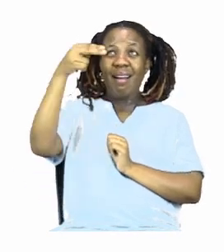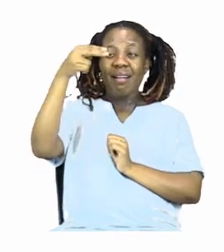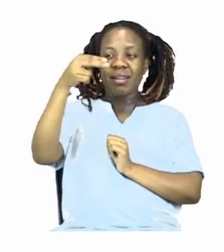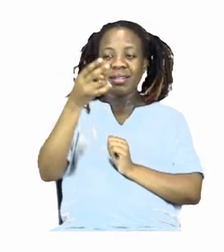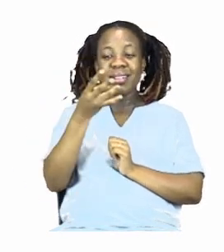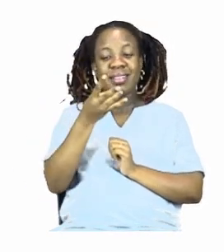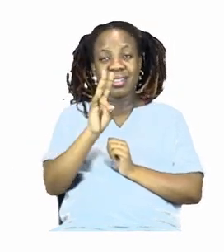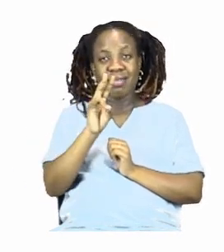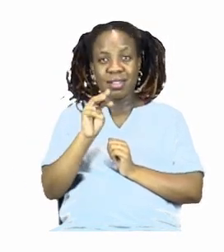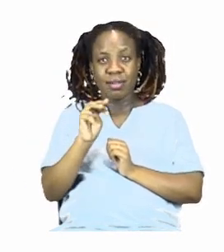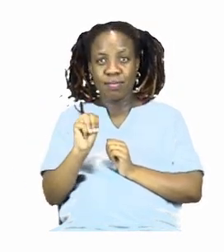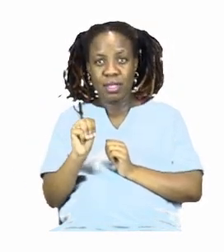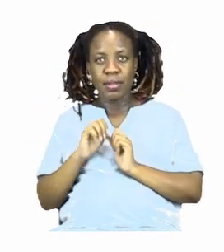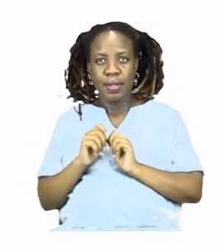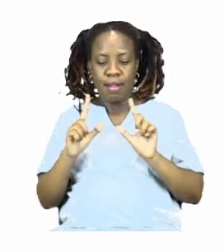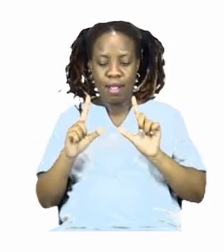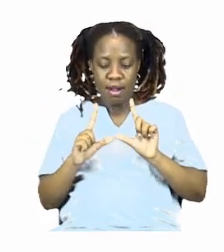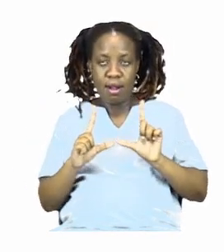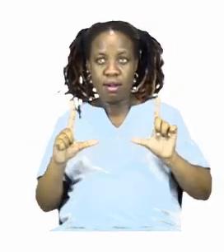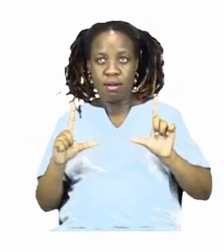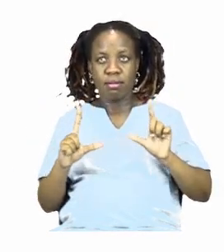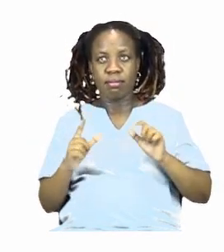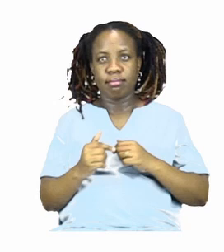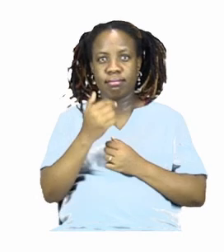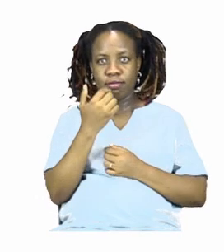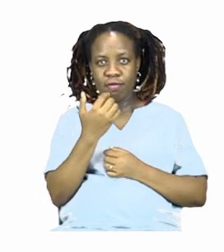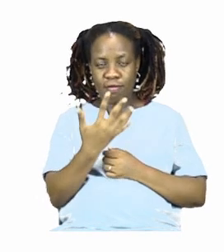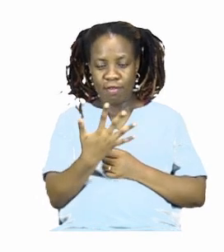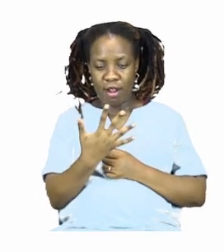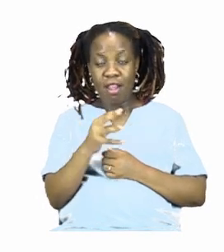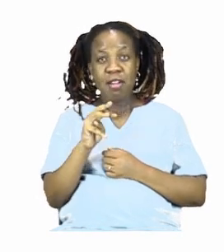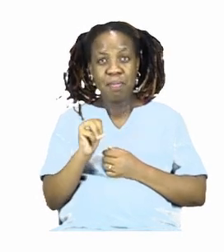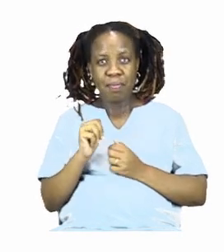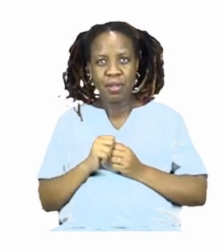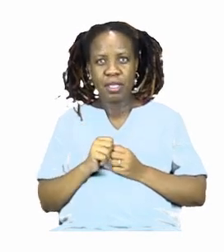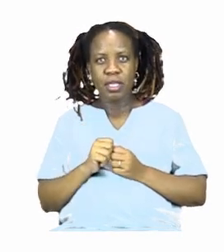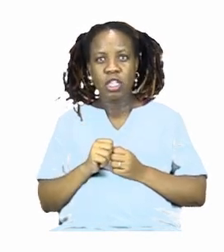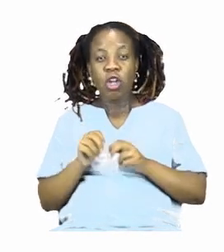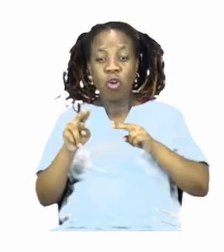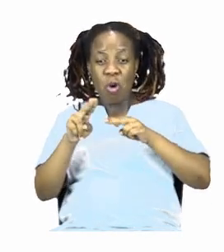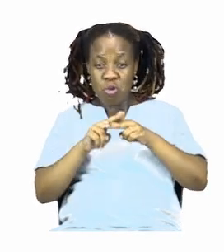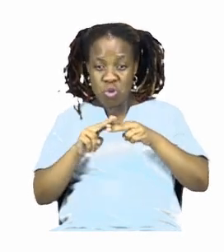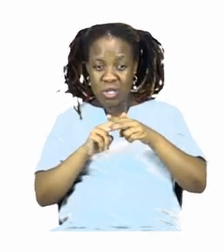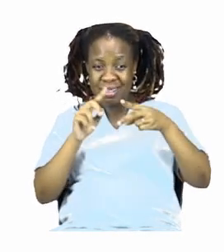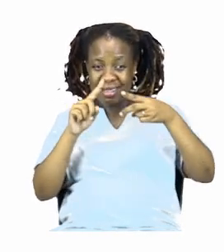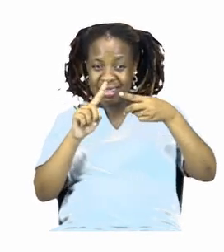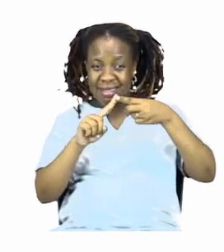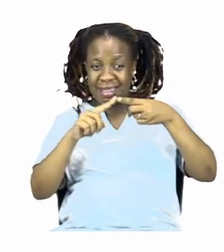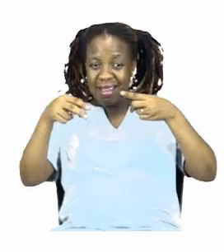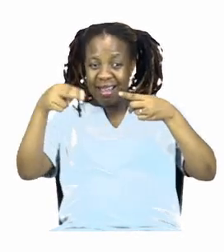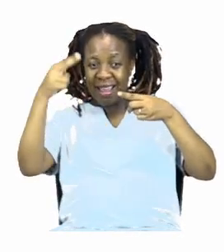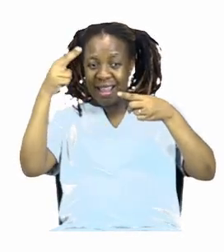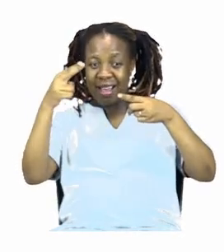length is 5 meters. Now by using that information, boys and girls, you have to